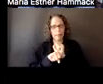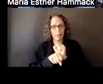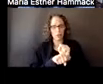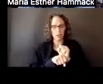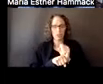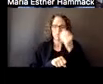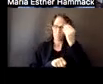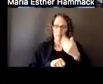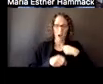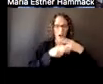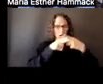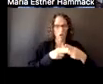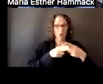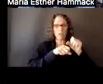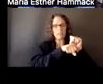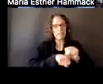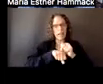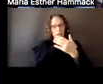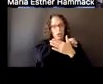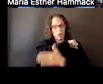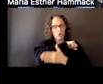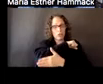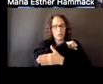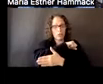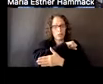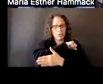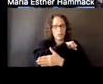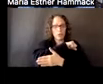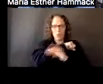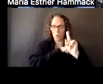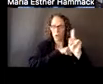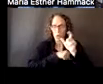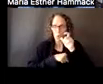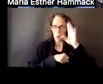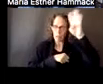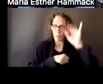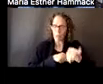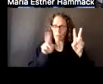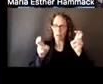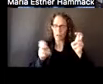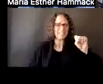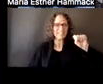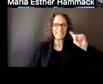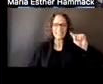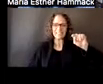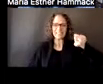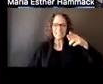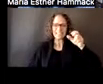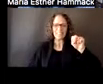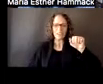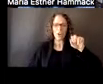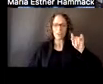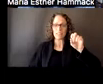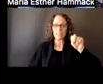slave country, because those were actually the famous words declared by Stephen Austin in